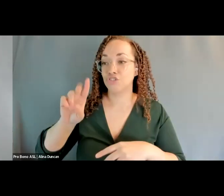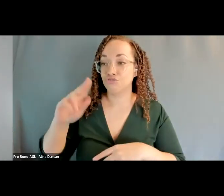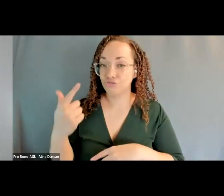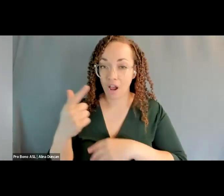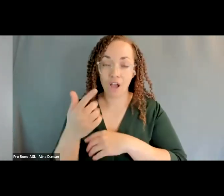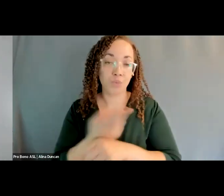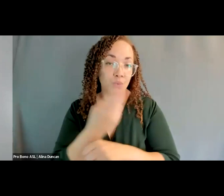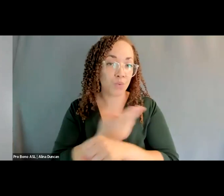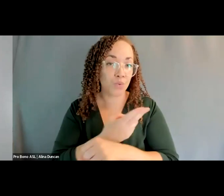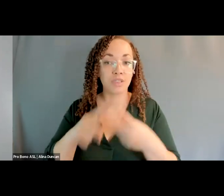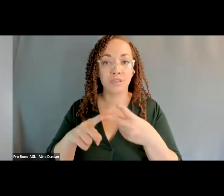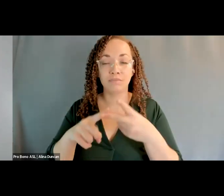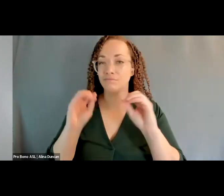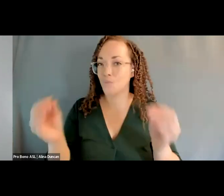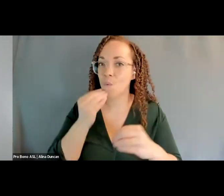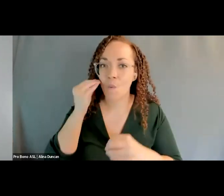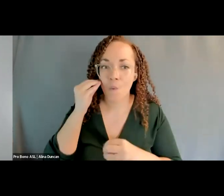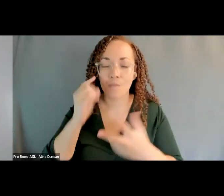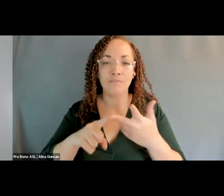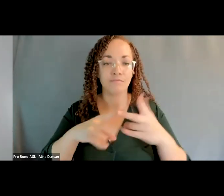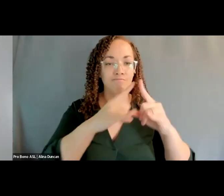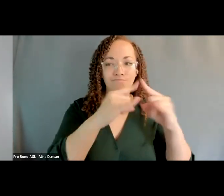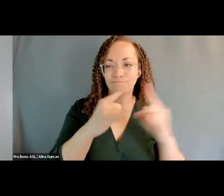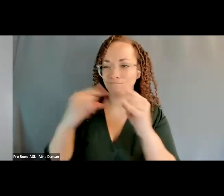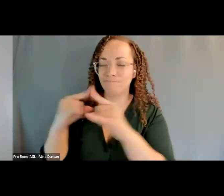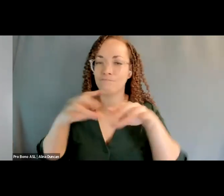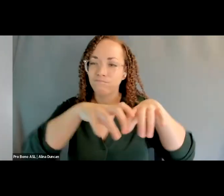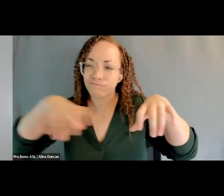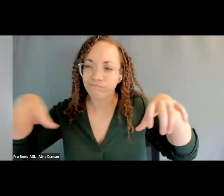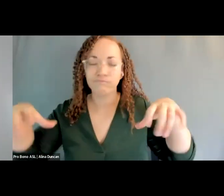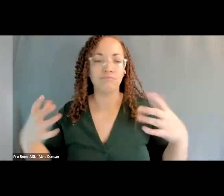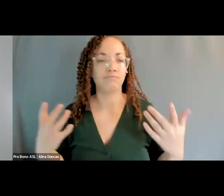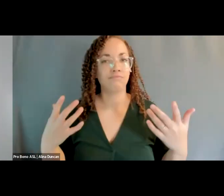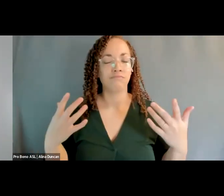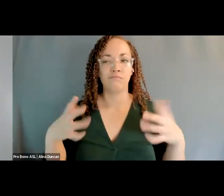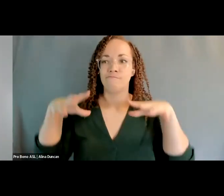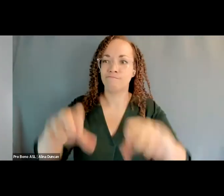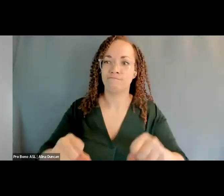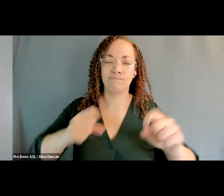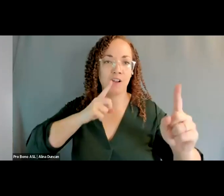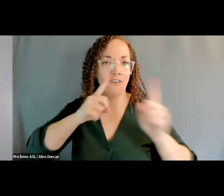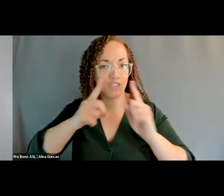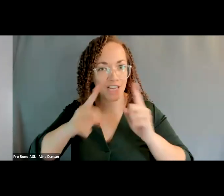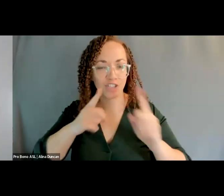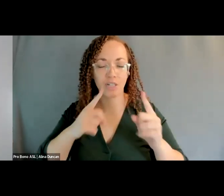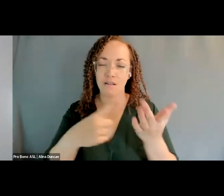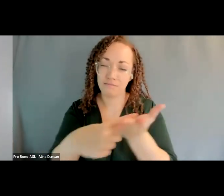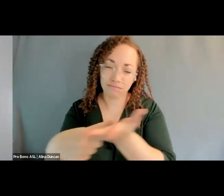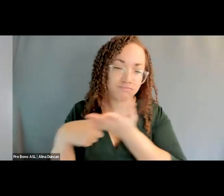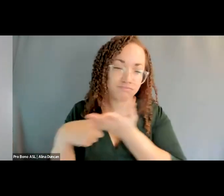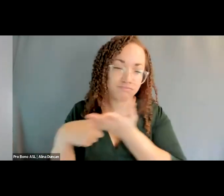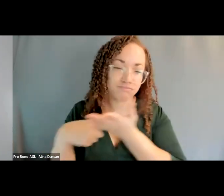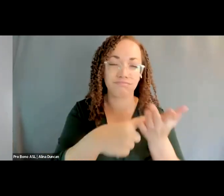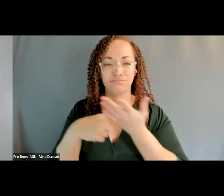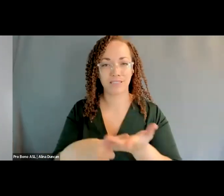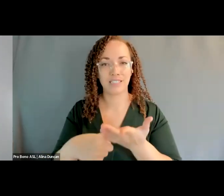and encampments increasingly dominate public conversation and media headlines. I want to frame today's discussion with